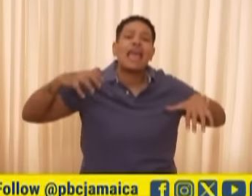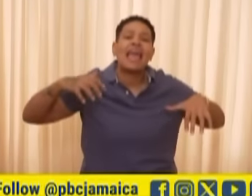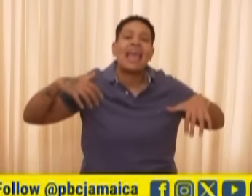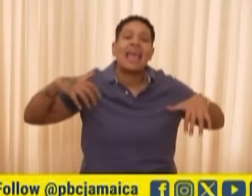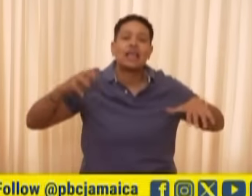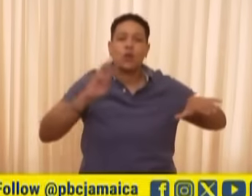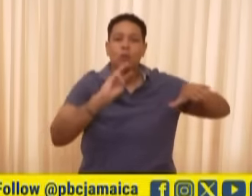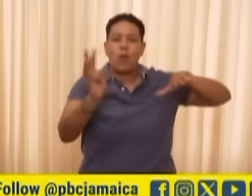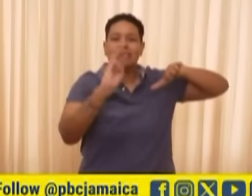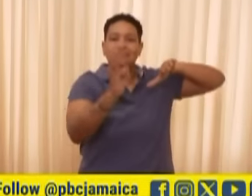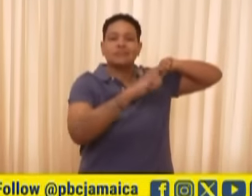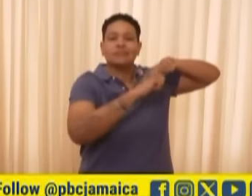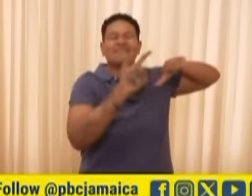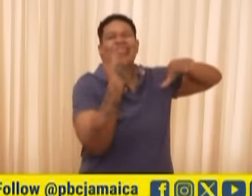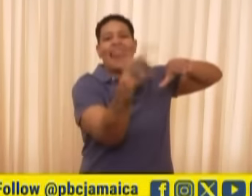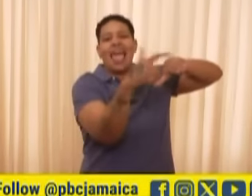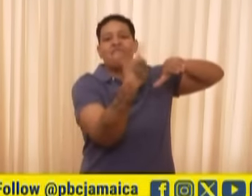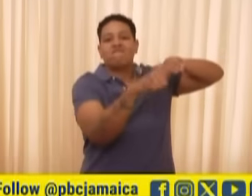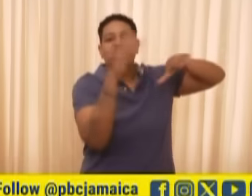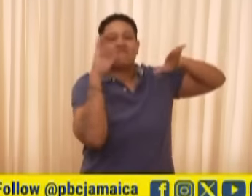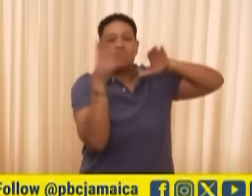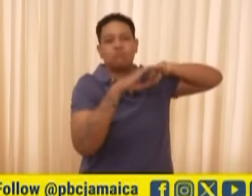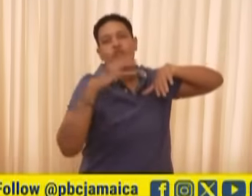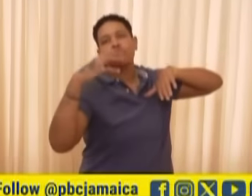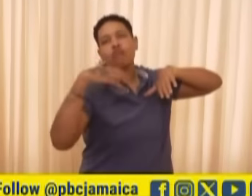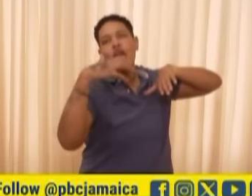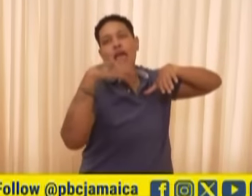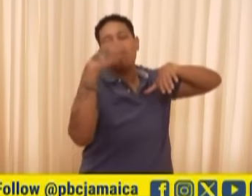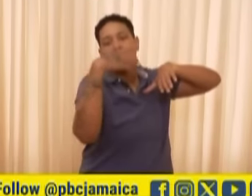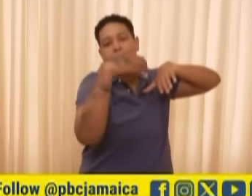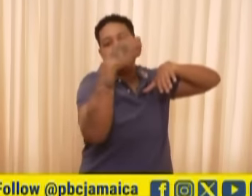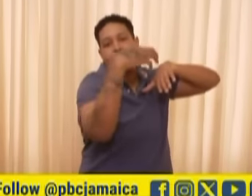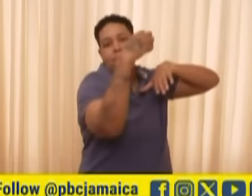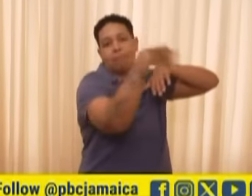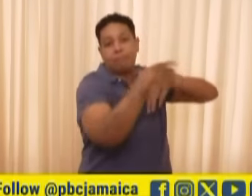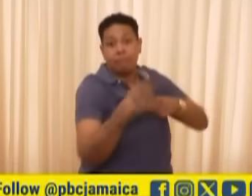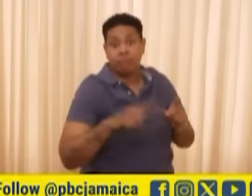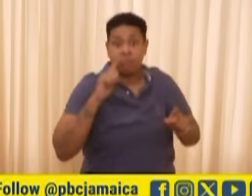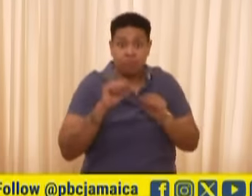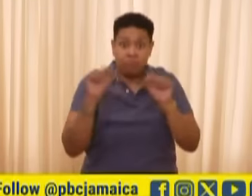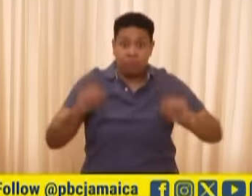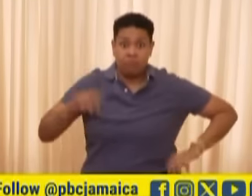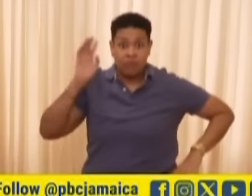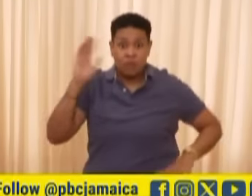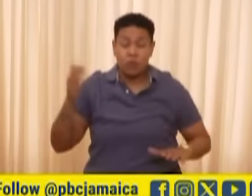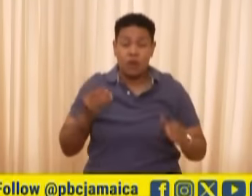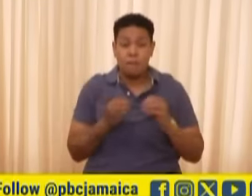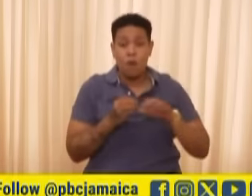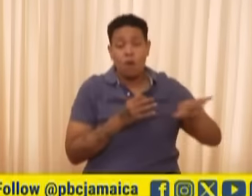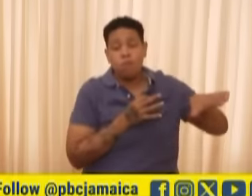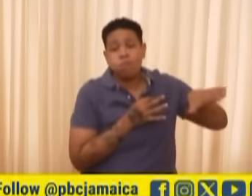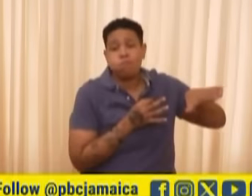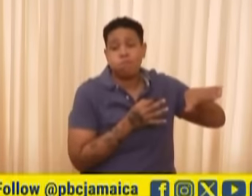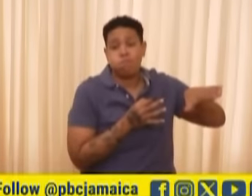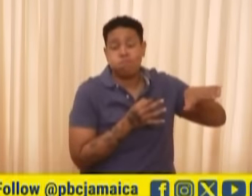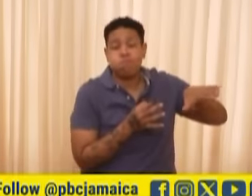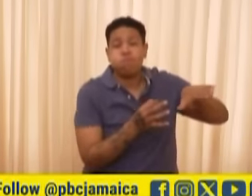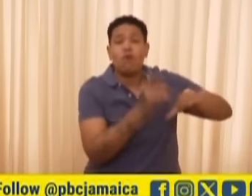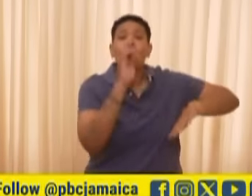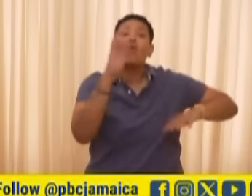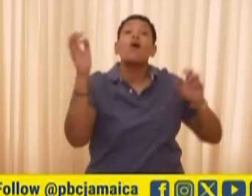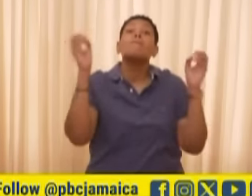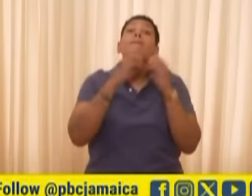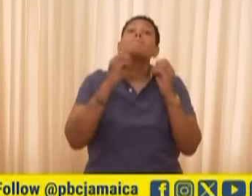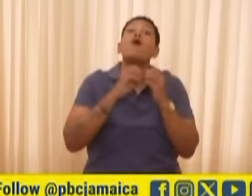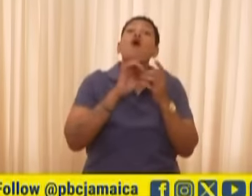the western side, the left side of the image. So the system will continue to advance closer to us. So we'll be into more